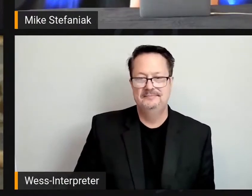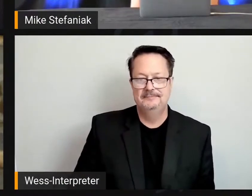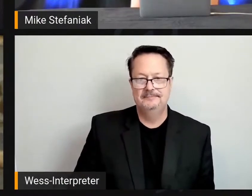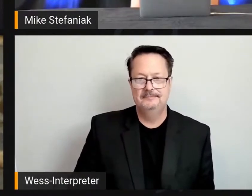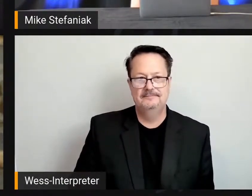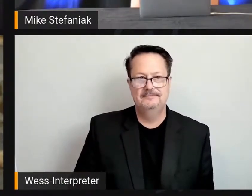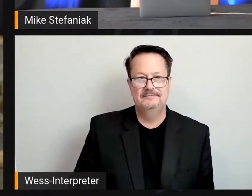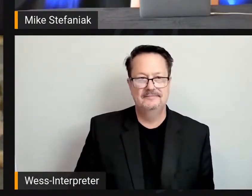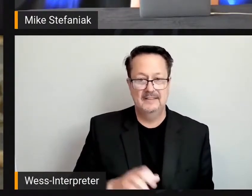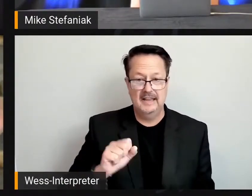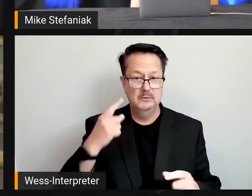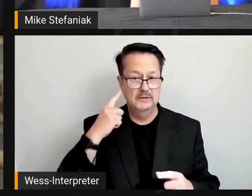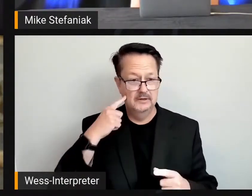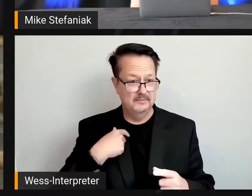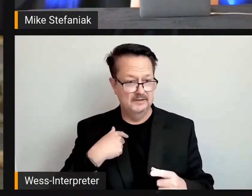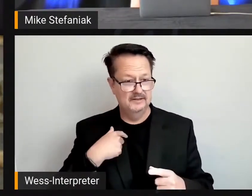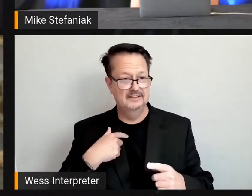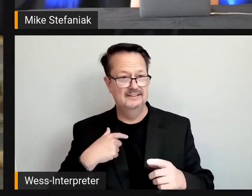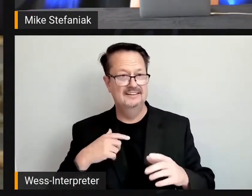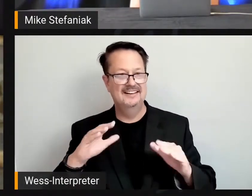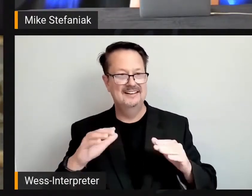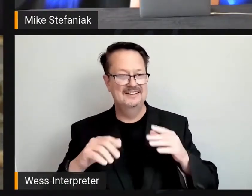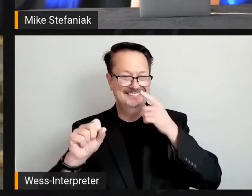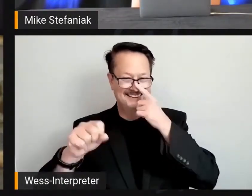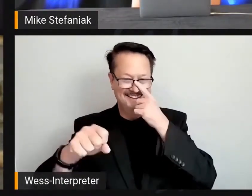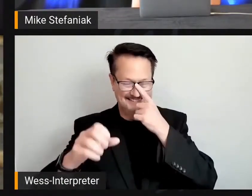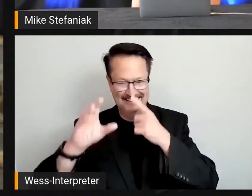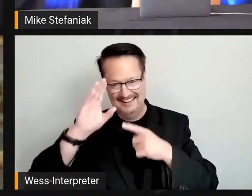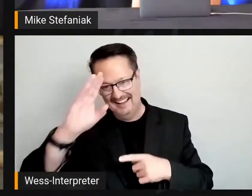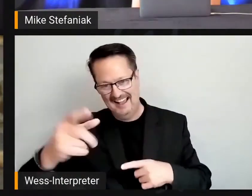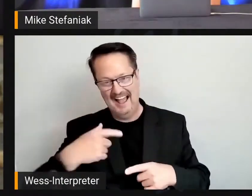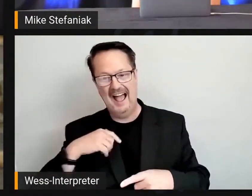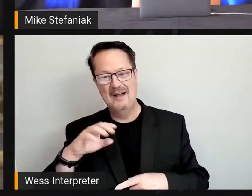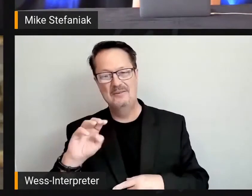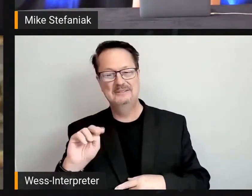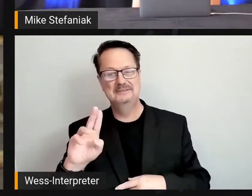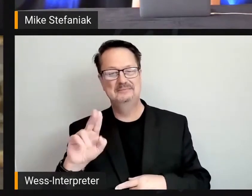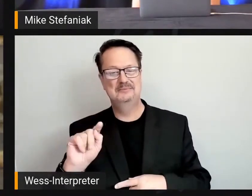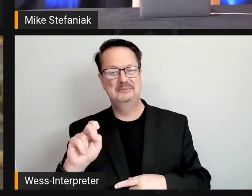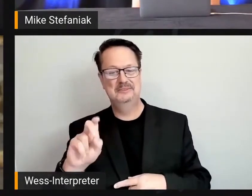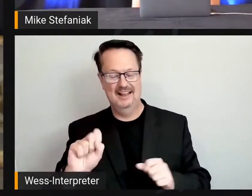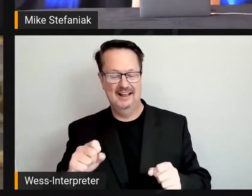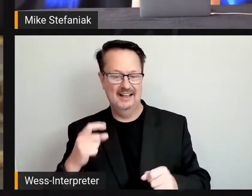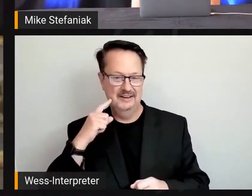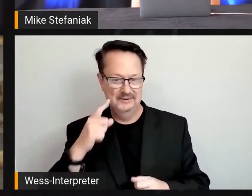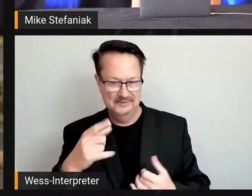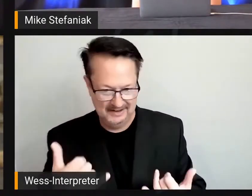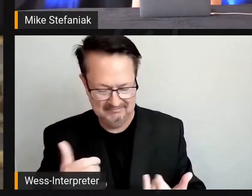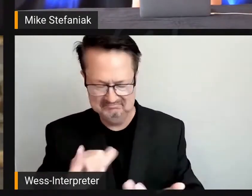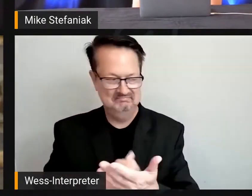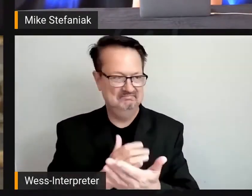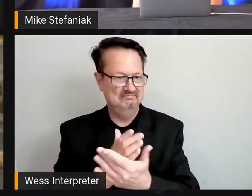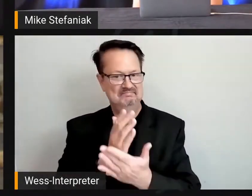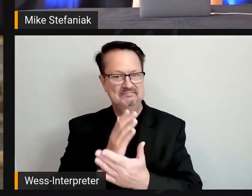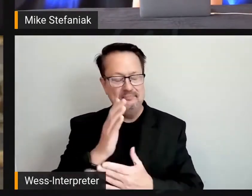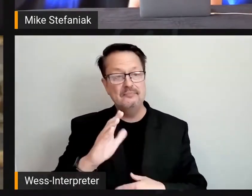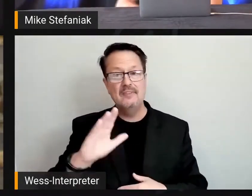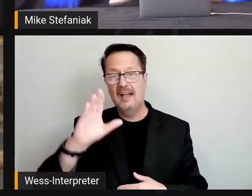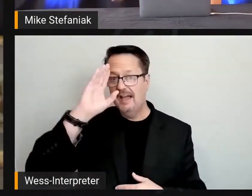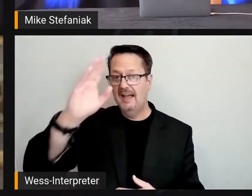Oh no, can you hear me? I hope I'm not muted again. Hey, yeah, hi, I was You're there. muted. Sorry, I can hear you now. That's all right. Hey,